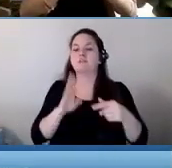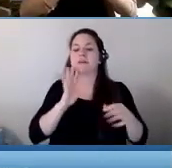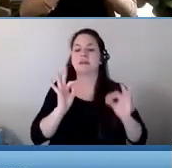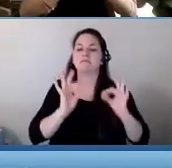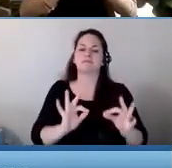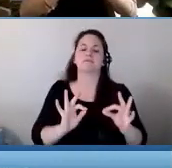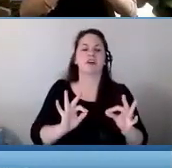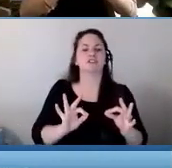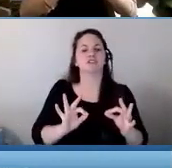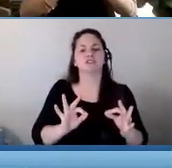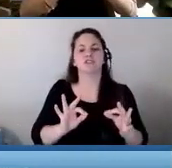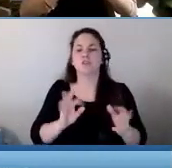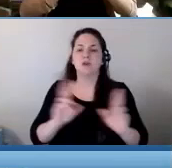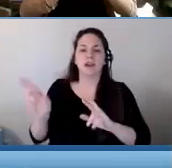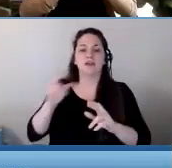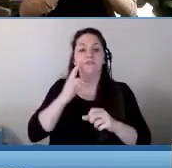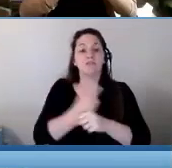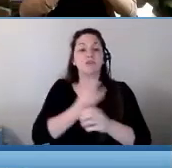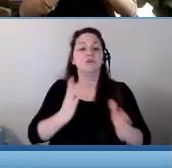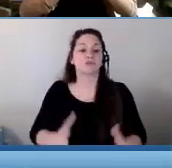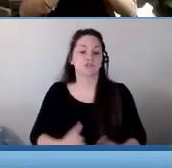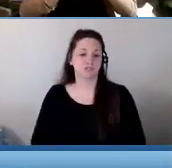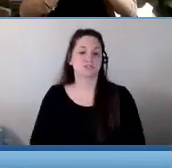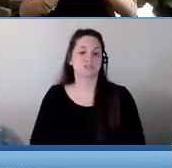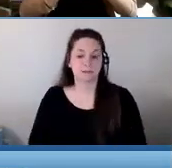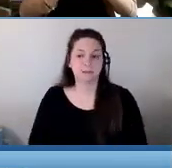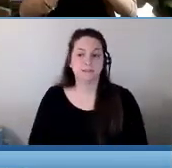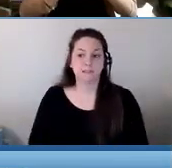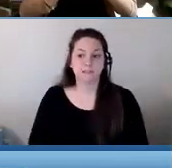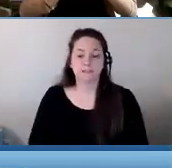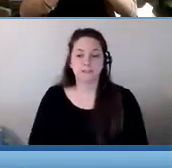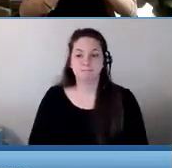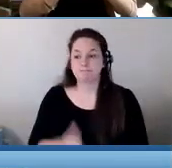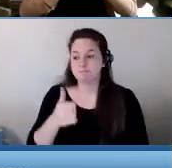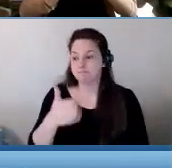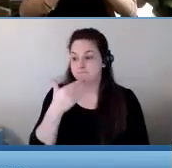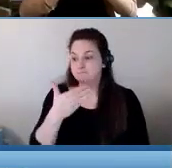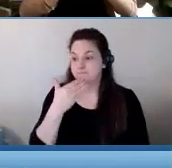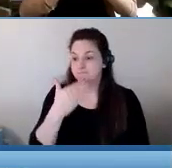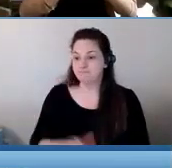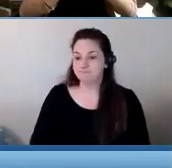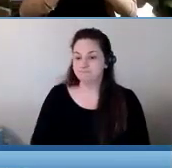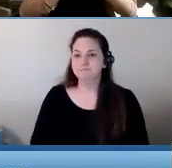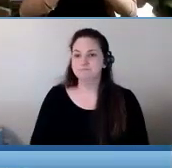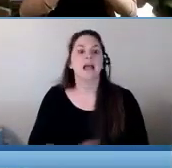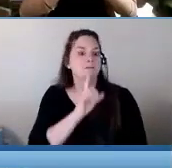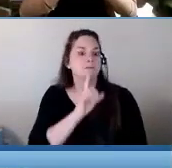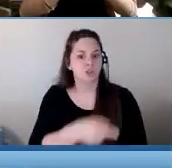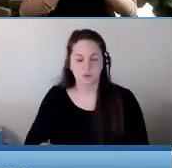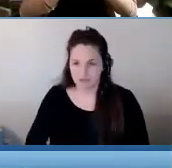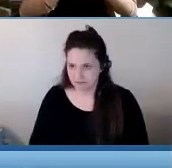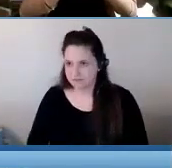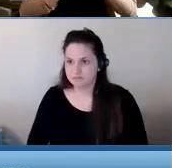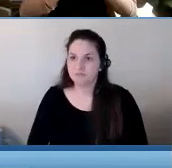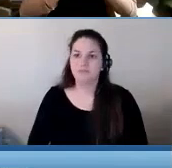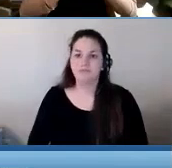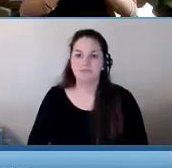for the users and when you want to pull it up. Thanks, Felice. Yeah, no, absolutely. And